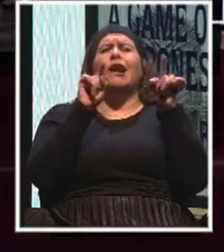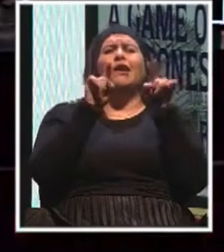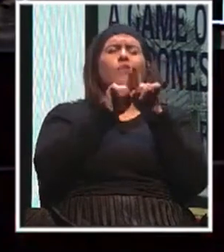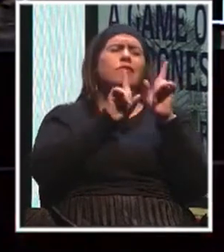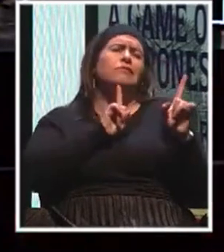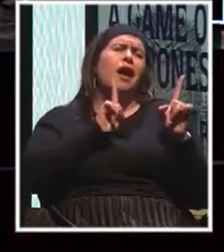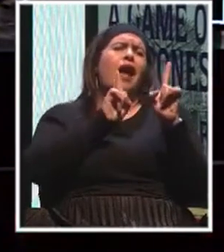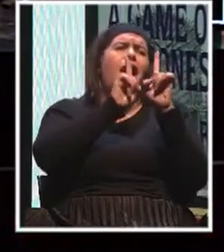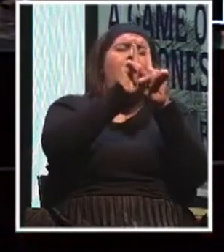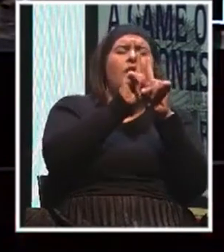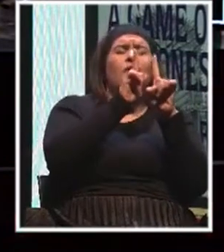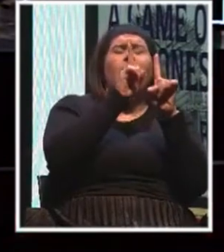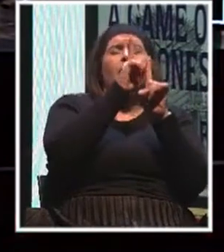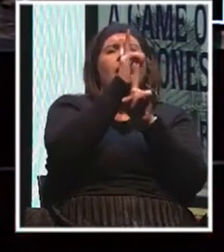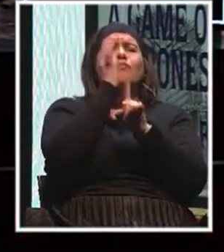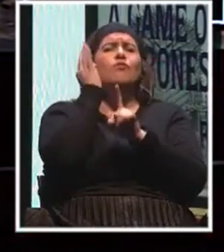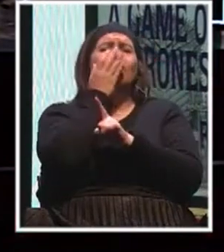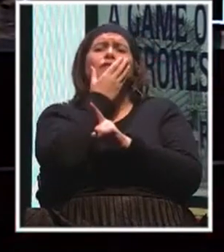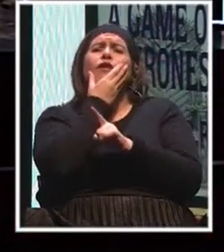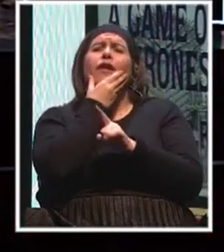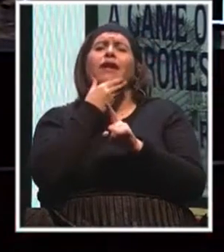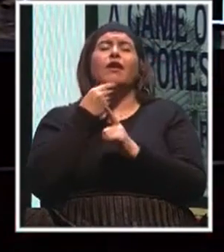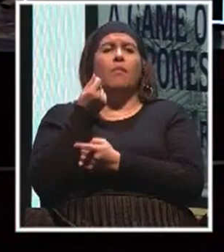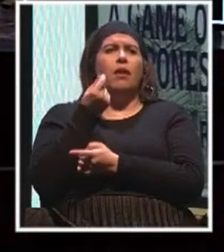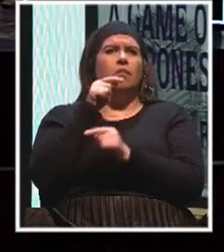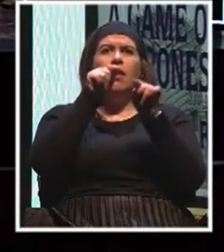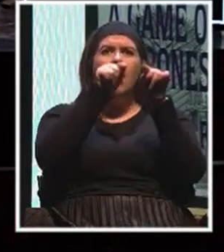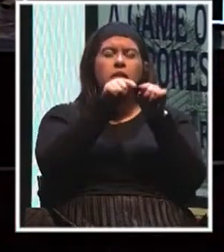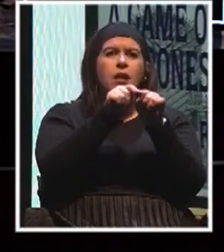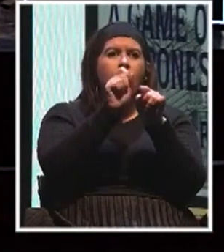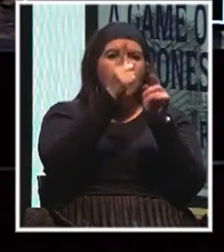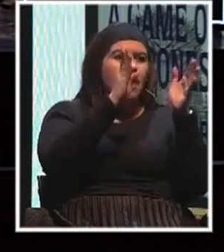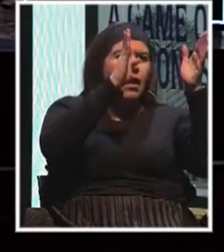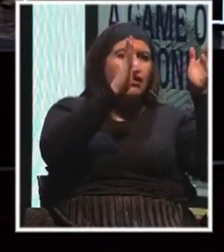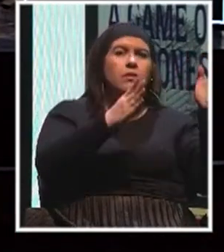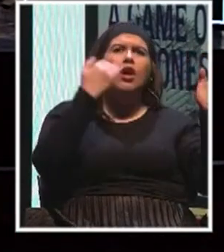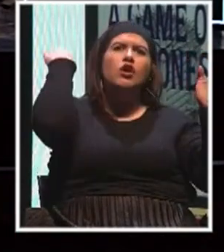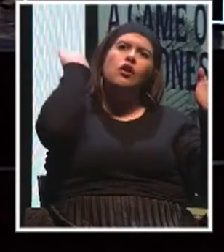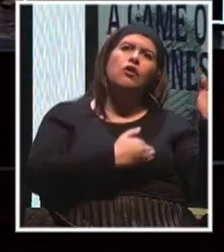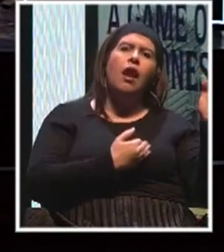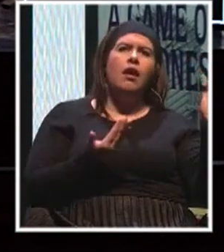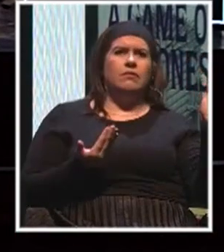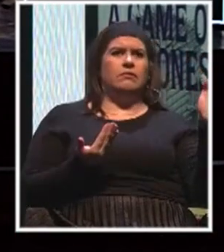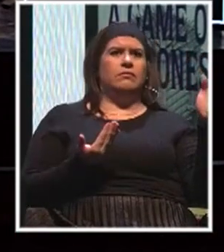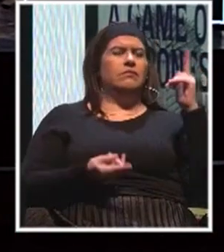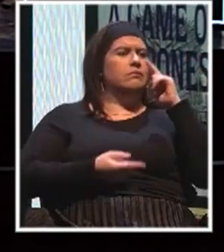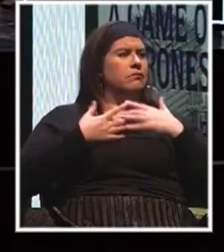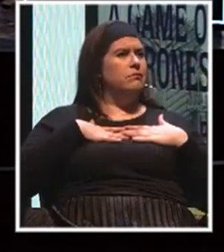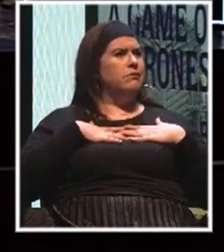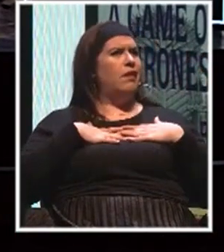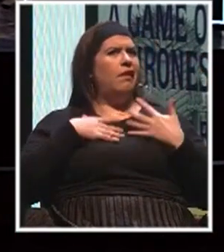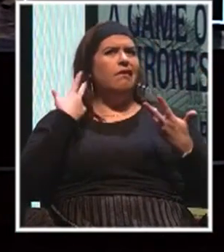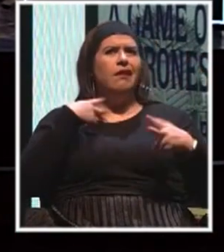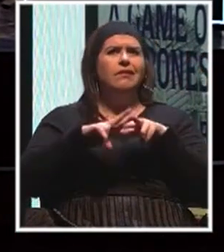ending. No, they chop his head off in the first season. It's like, wow. And it's like,